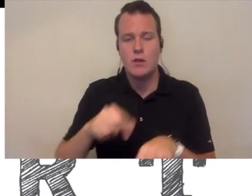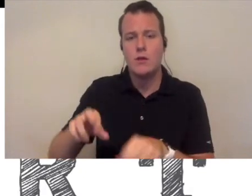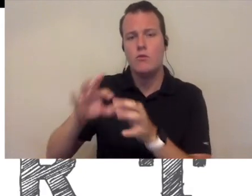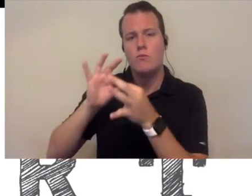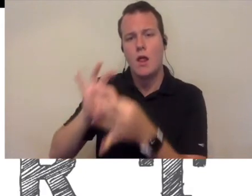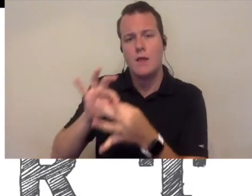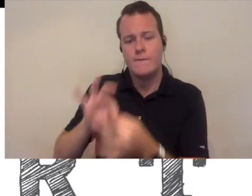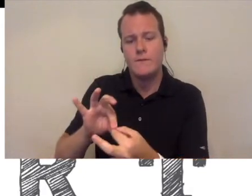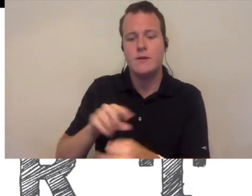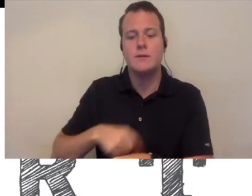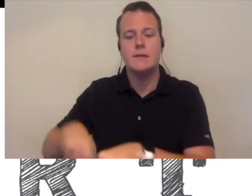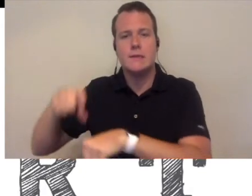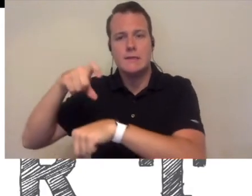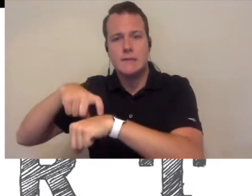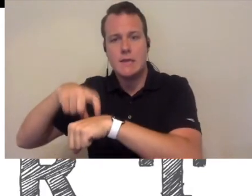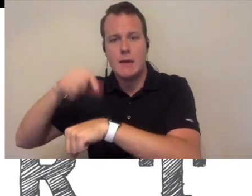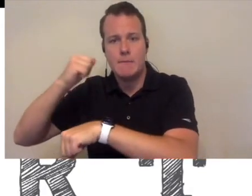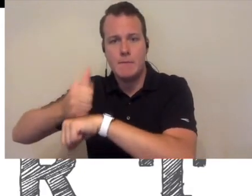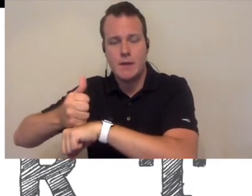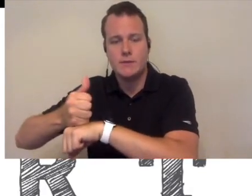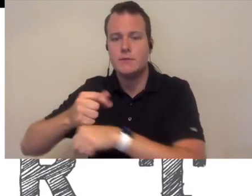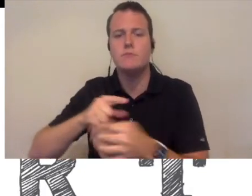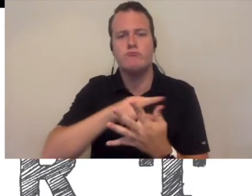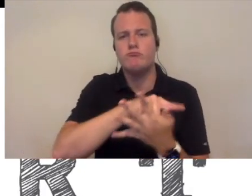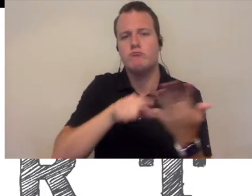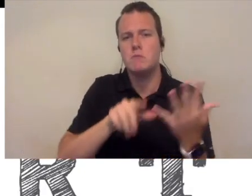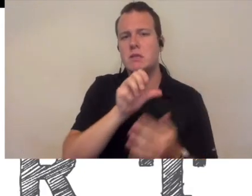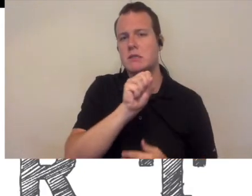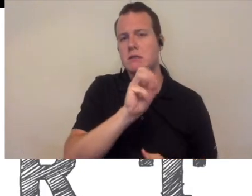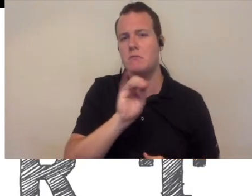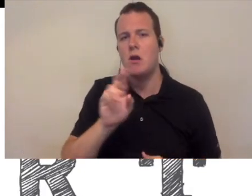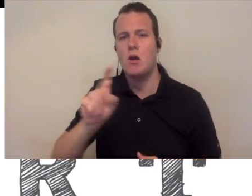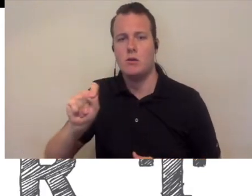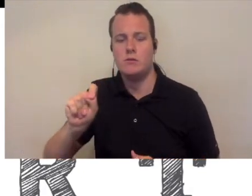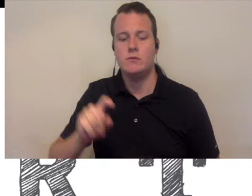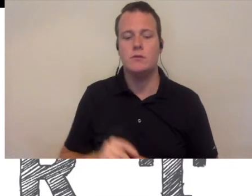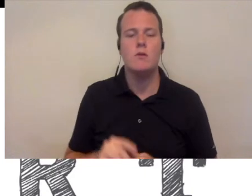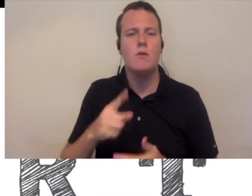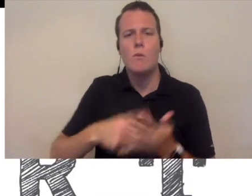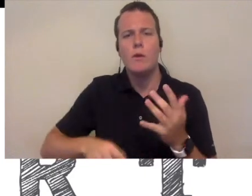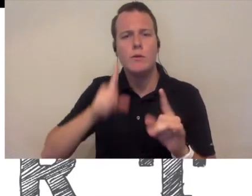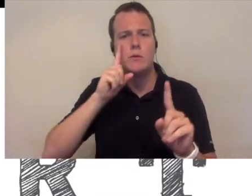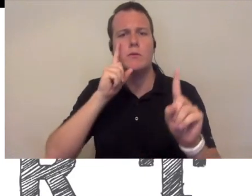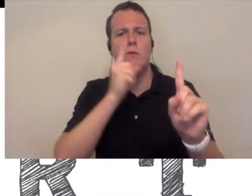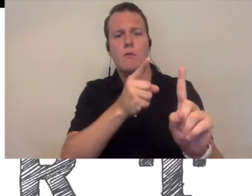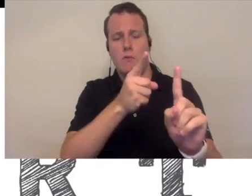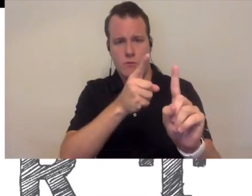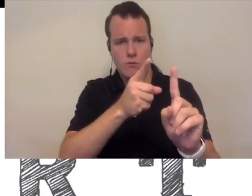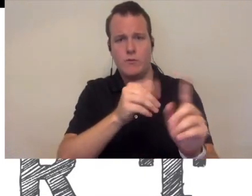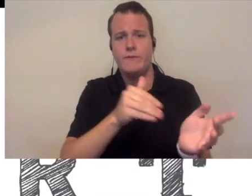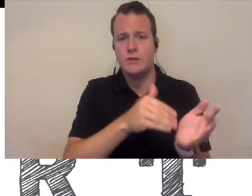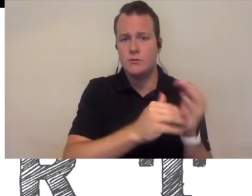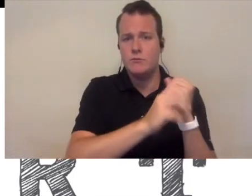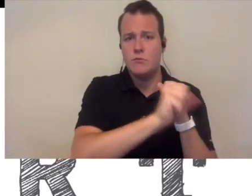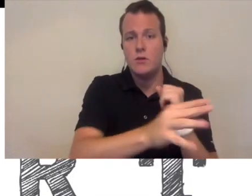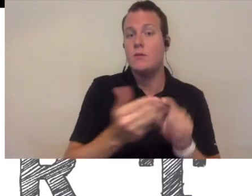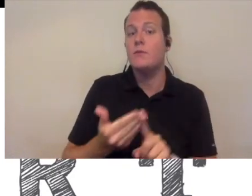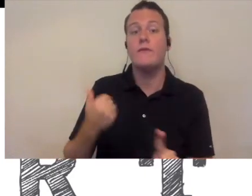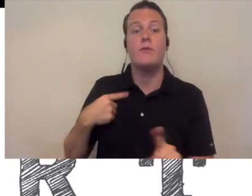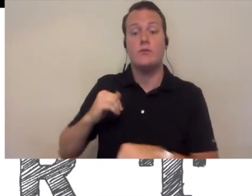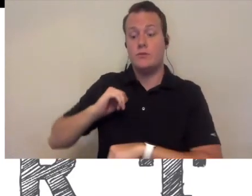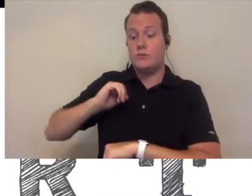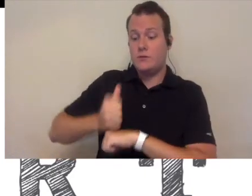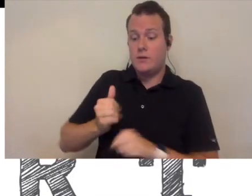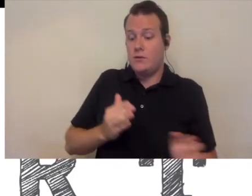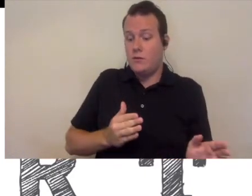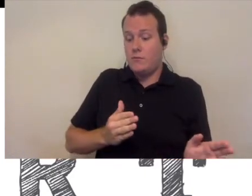your goals for physician marketing? What is it, before you even start a physician marketing plan, what is it that